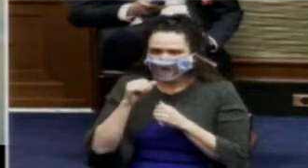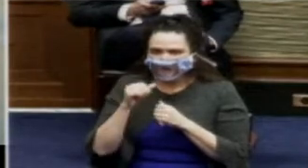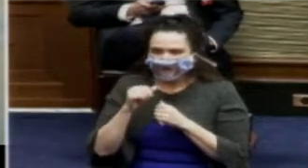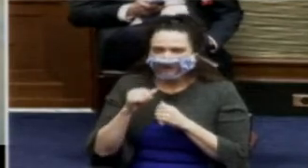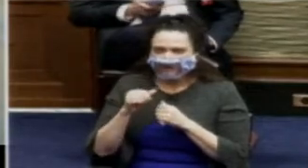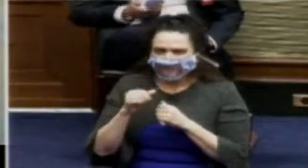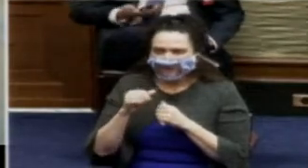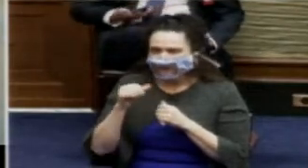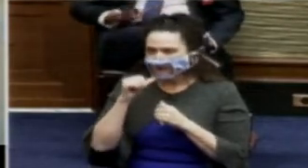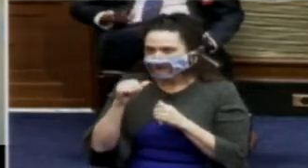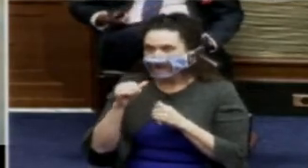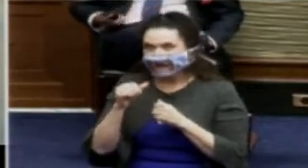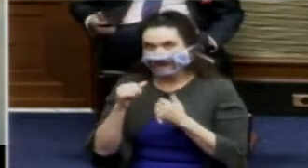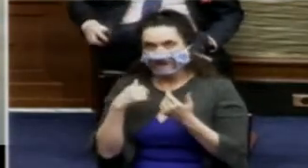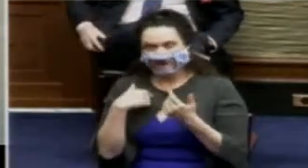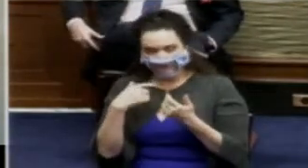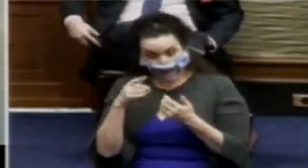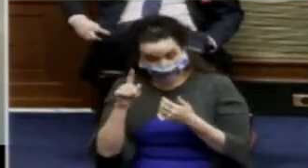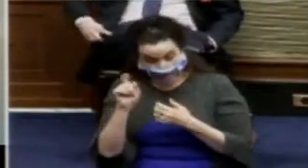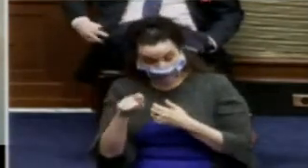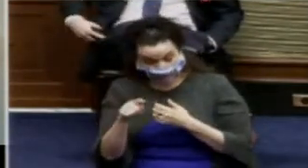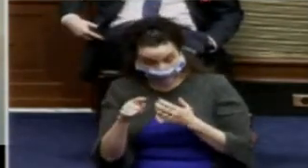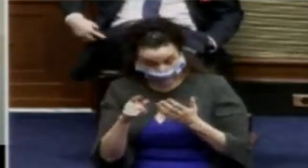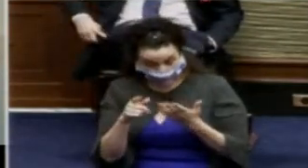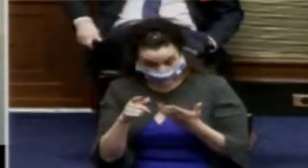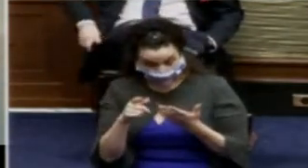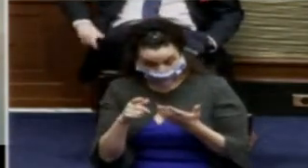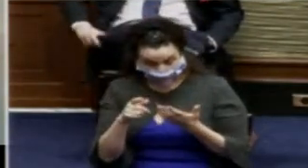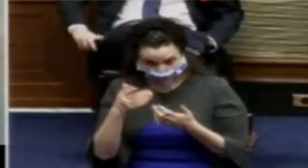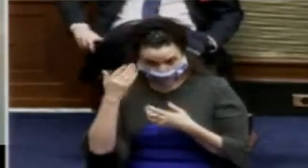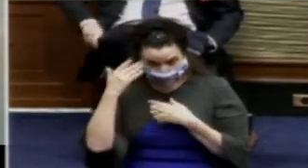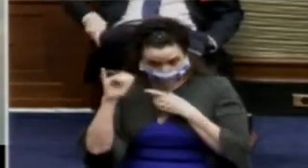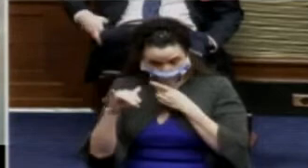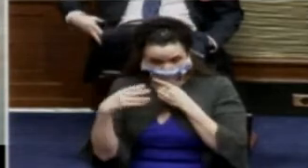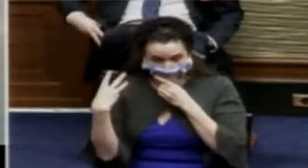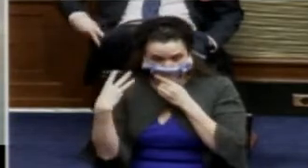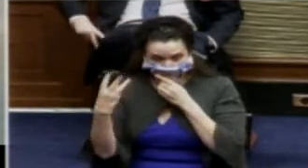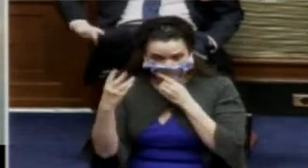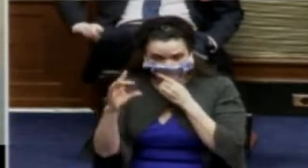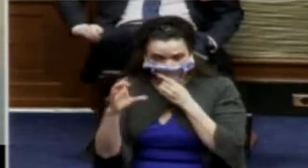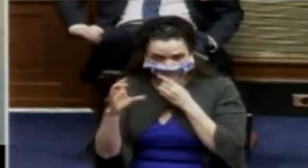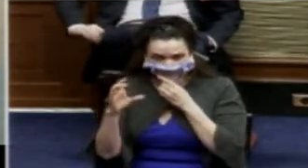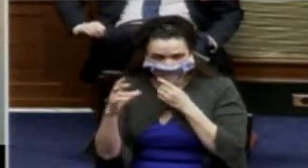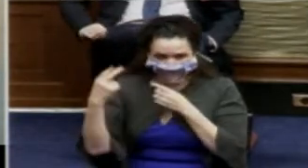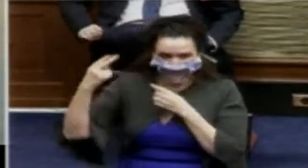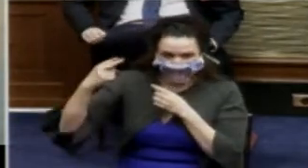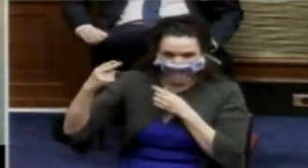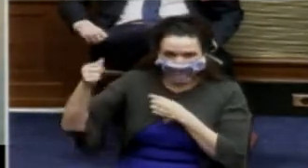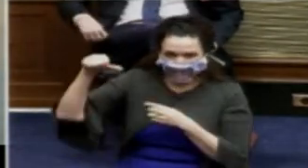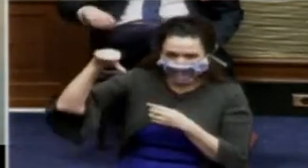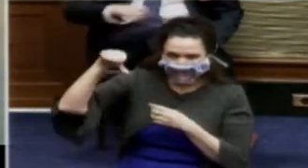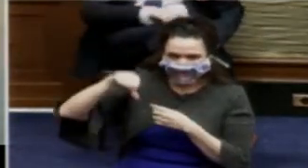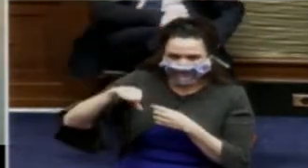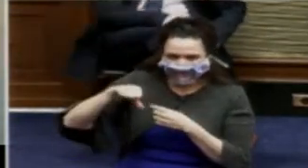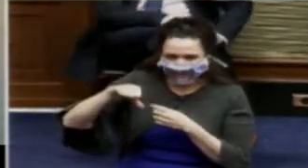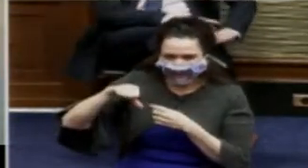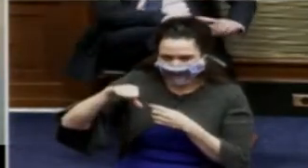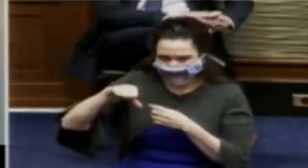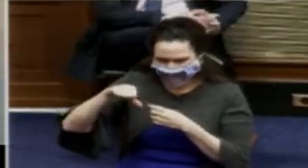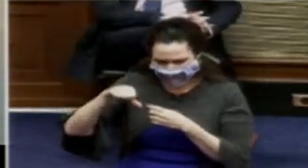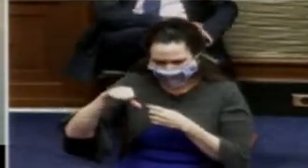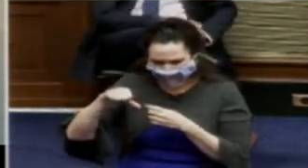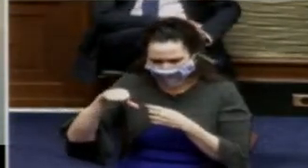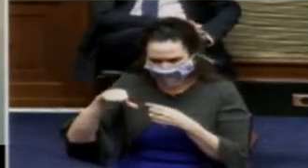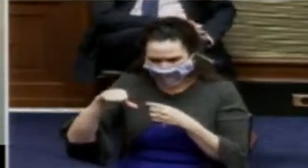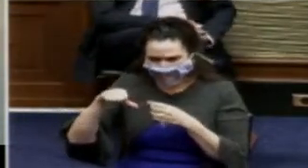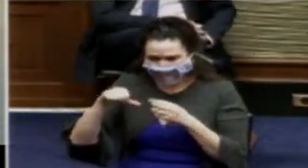the city. Do you believe that Washington, D.C. has been historically denied statehood based on racial grounds? Do you think that that has